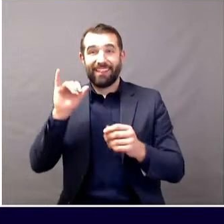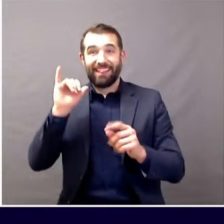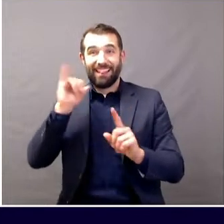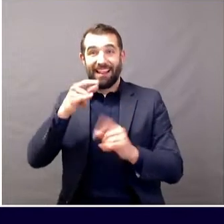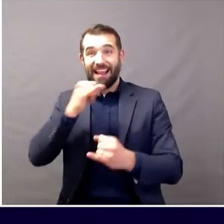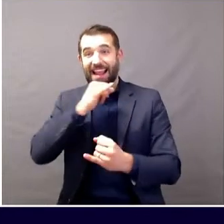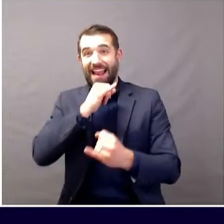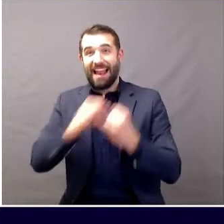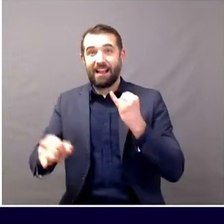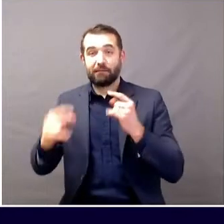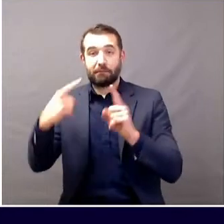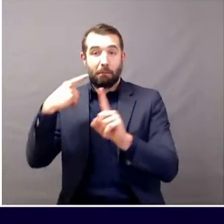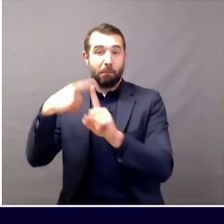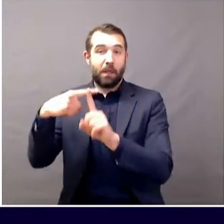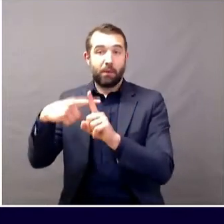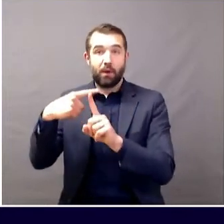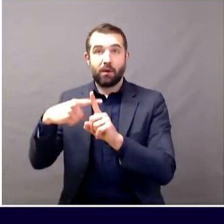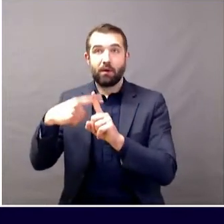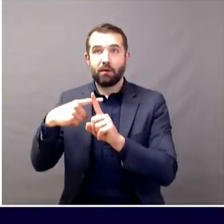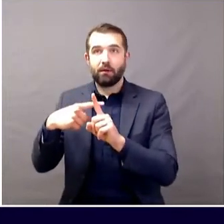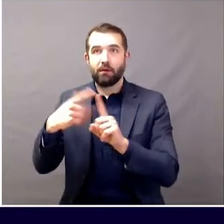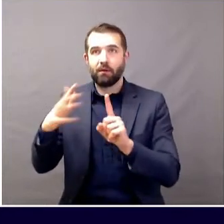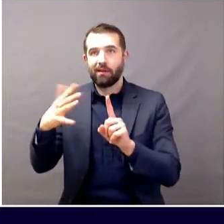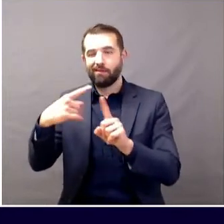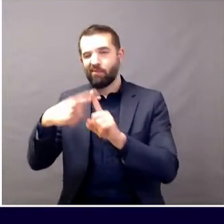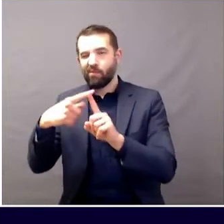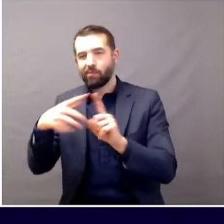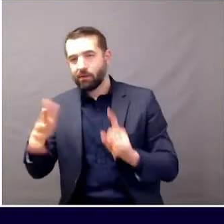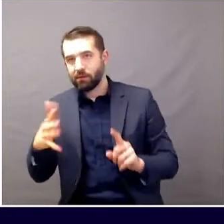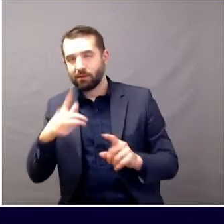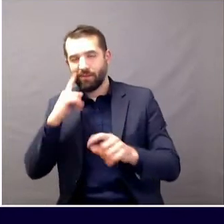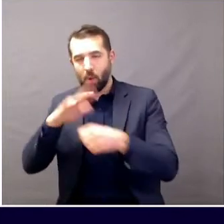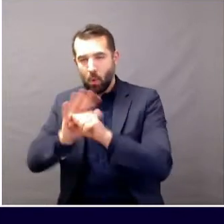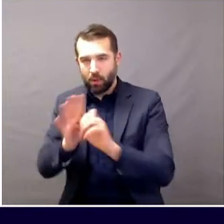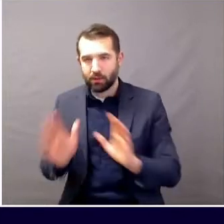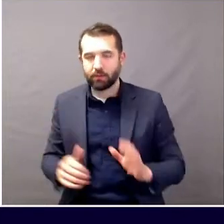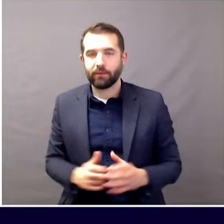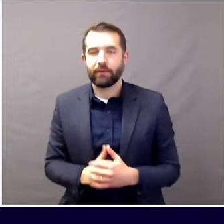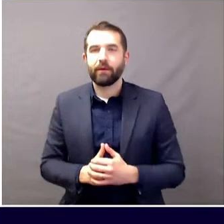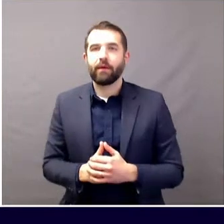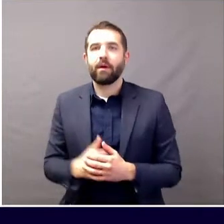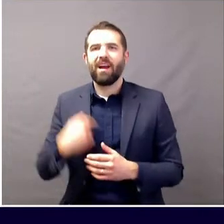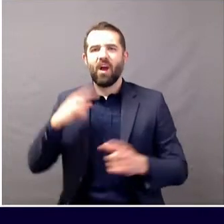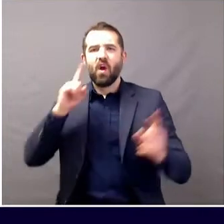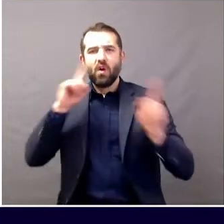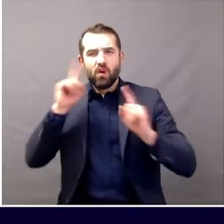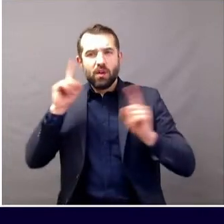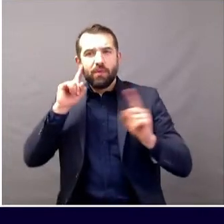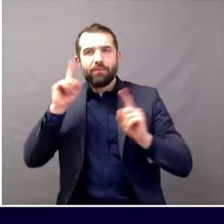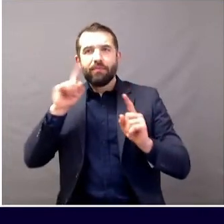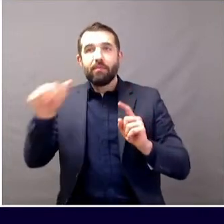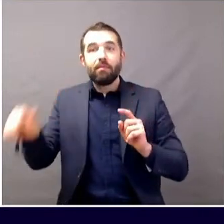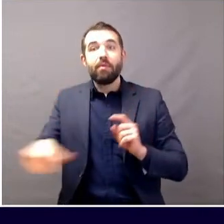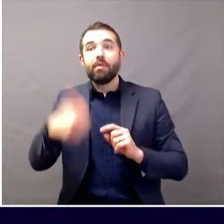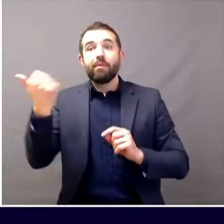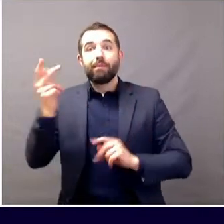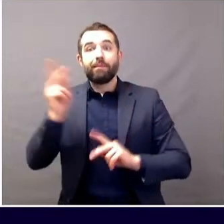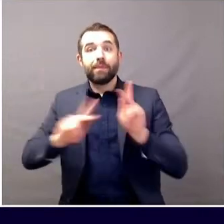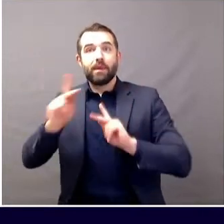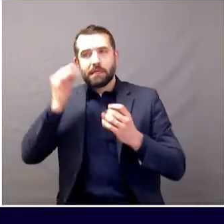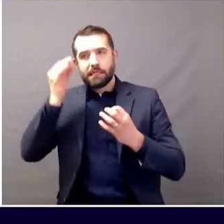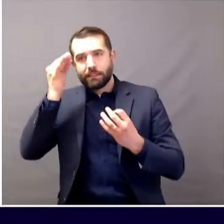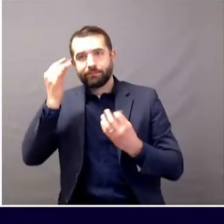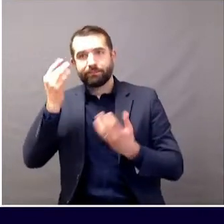people talk about how they've gained perspective. And I know there's been a lot of negative things happening as a result of the pandemic, but do you think there